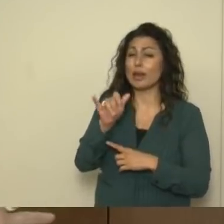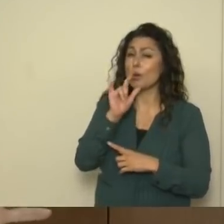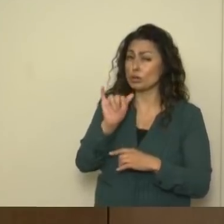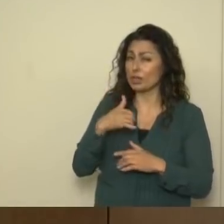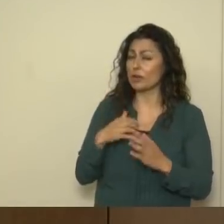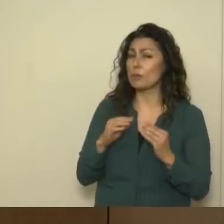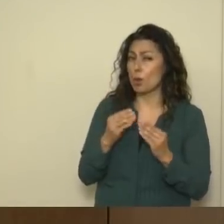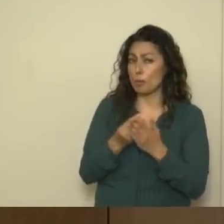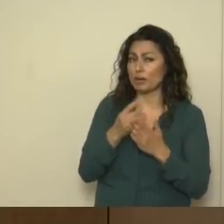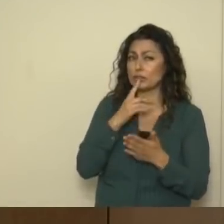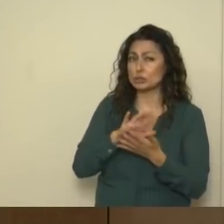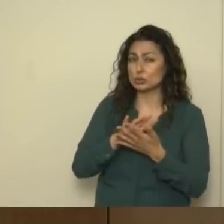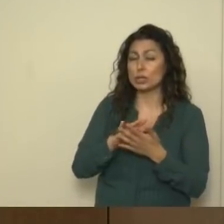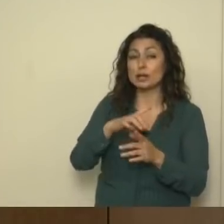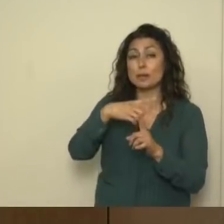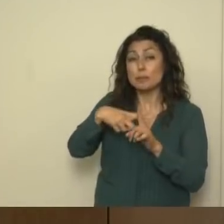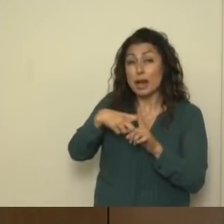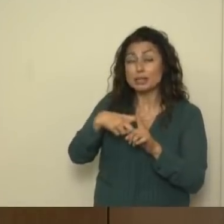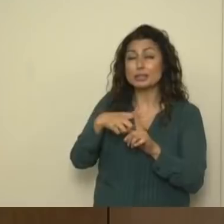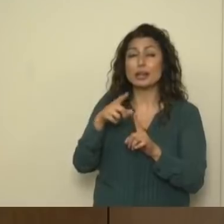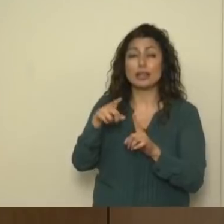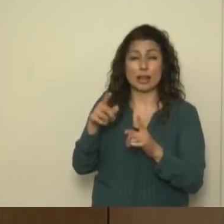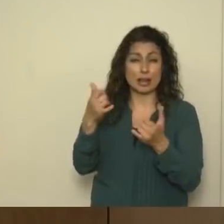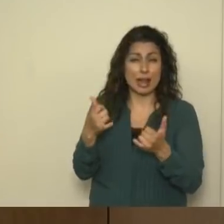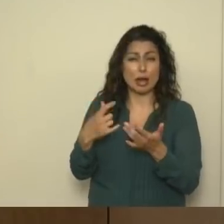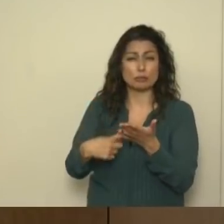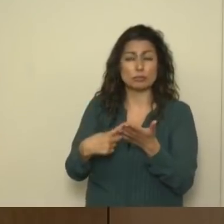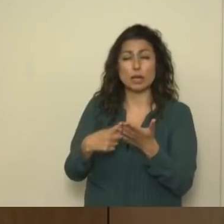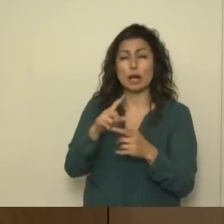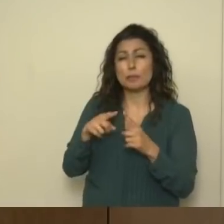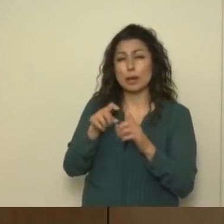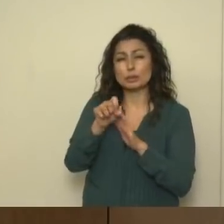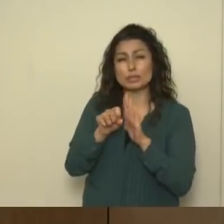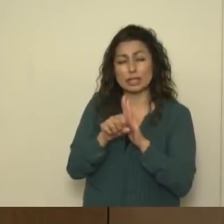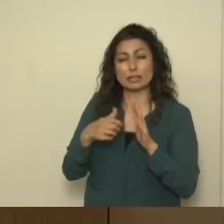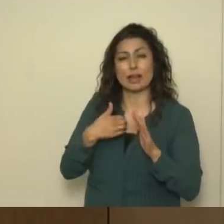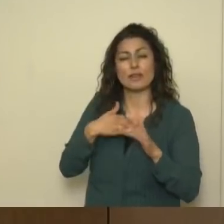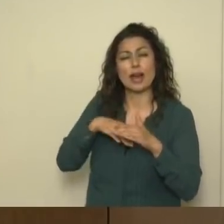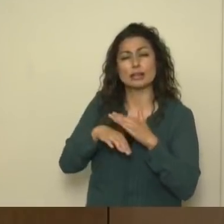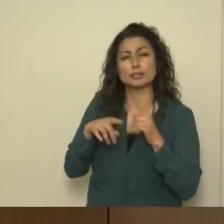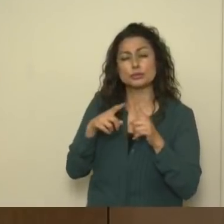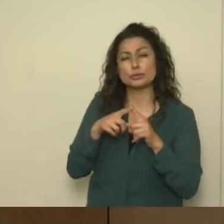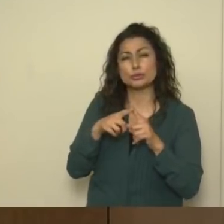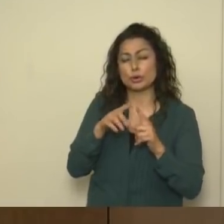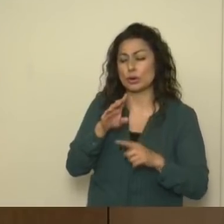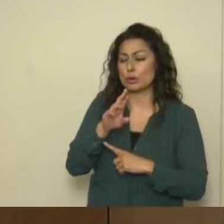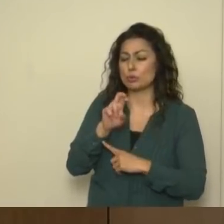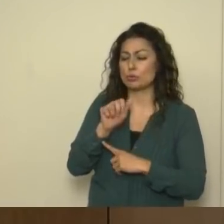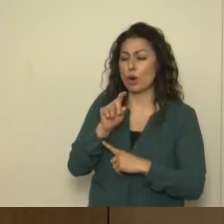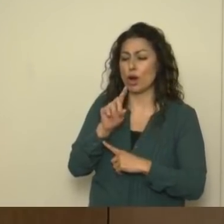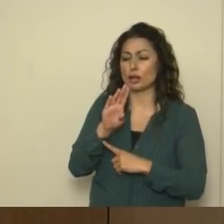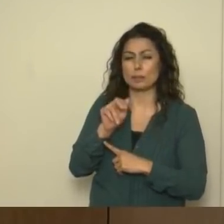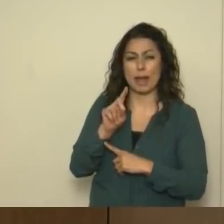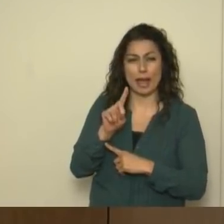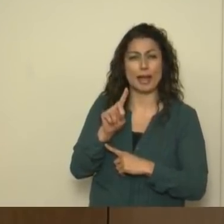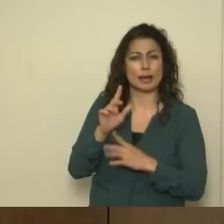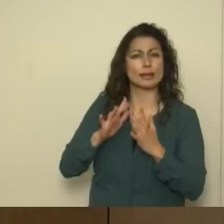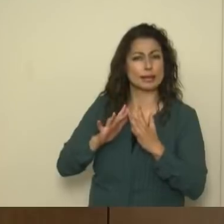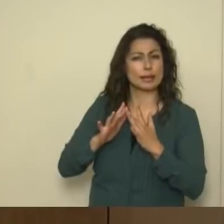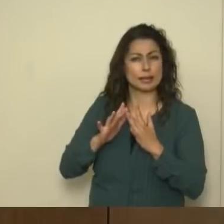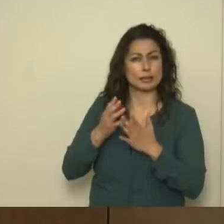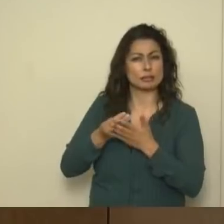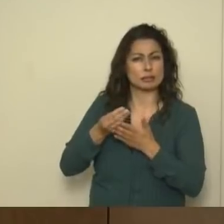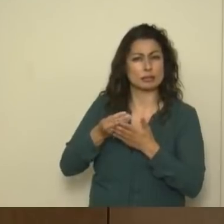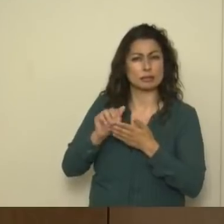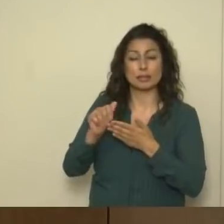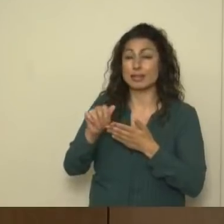money for schools, including, I think they're talking about making sure states have access to broadband infrastructure dollars. And again, that doesn't